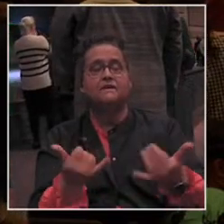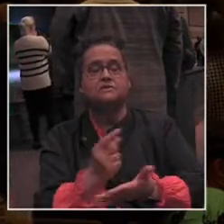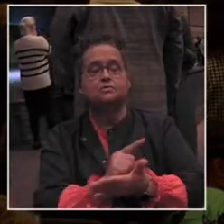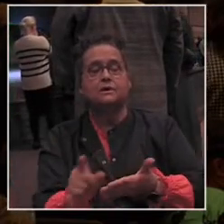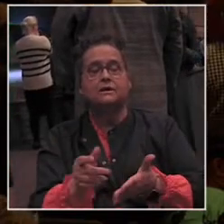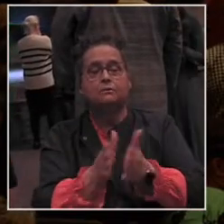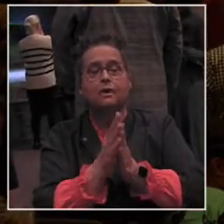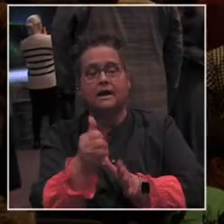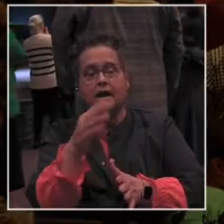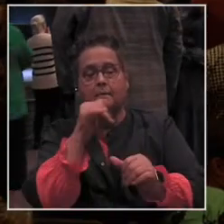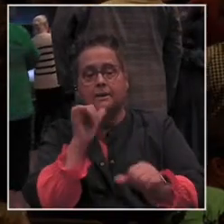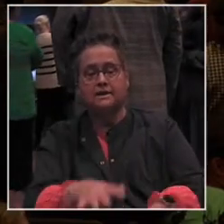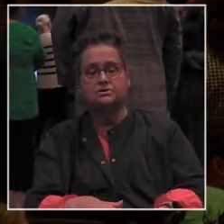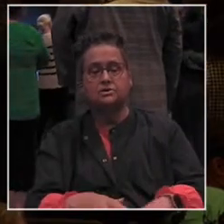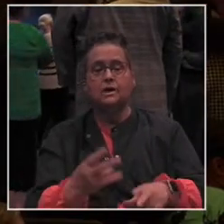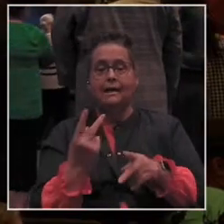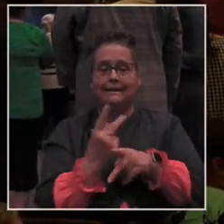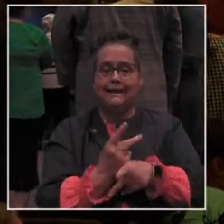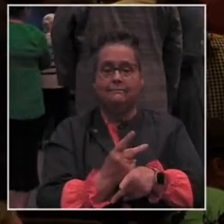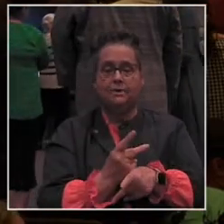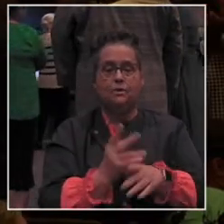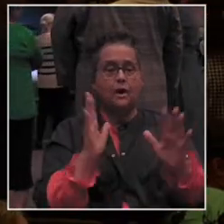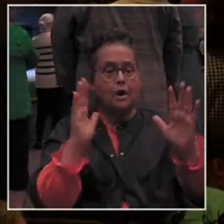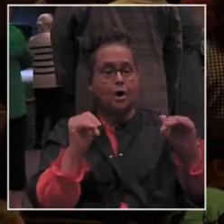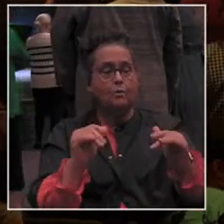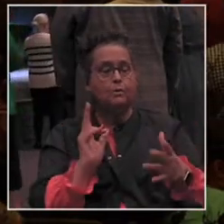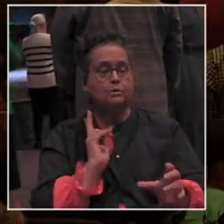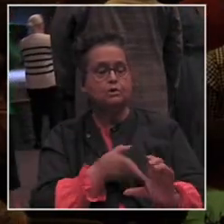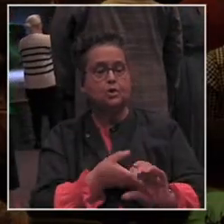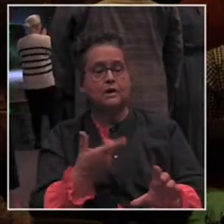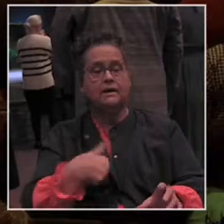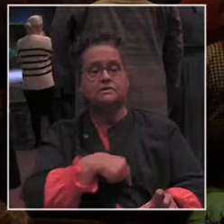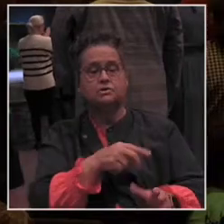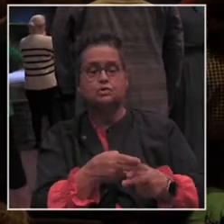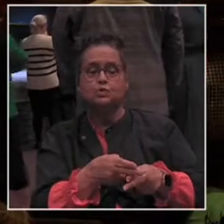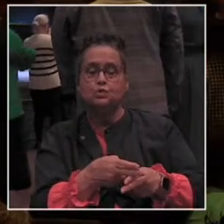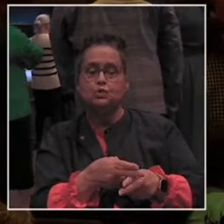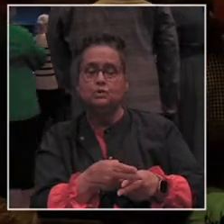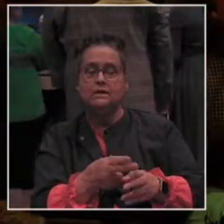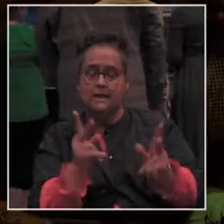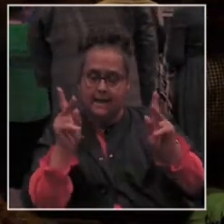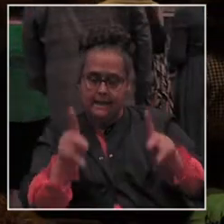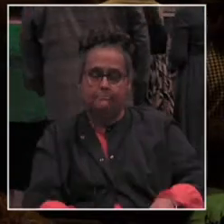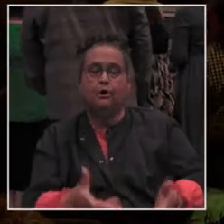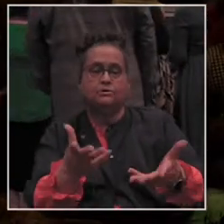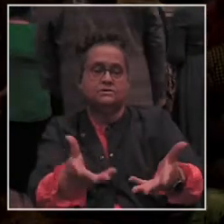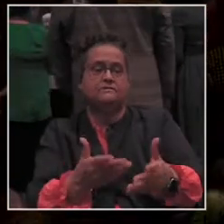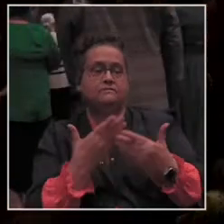blesses you, God keeps you, and we hope that you'll join us soon in person. God bless you this week in all that you do.